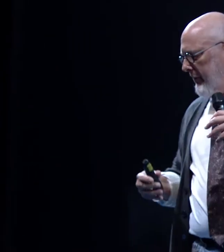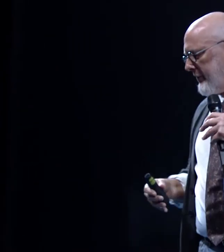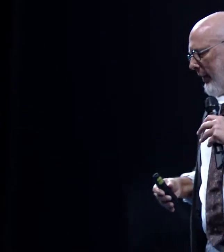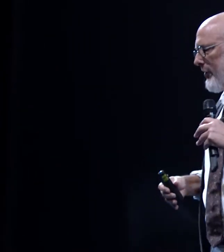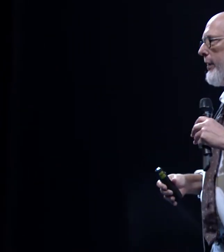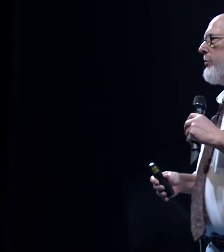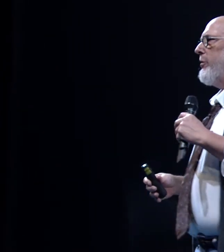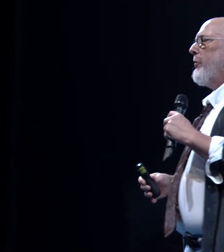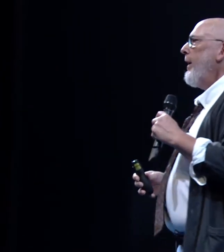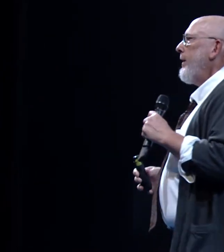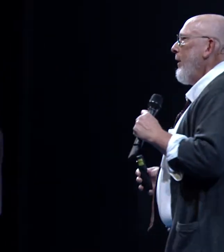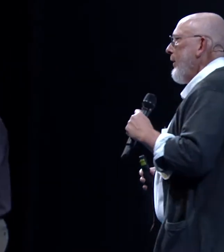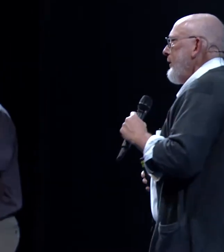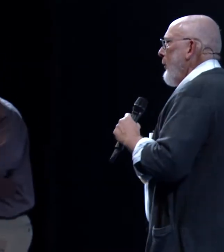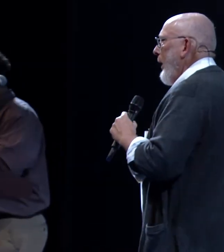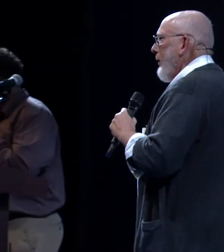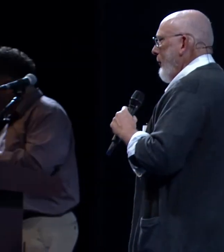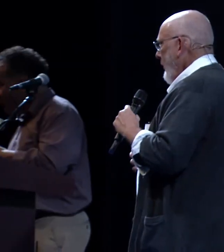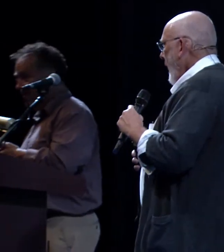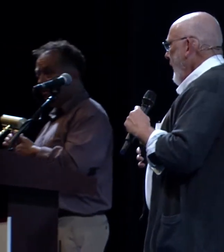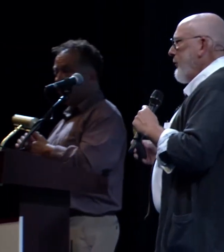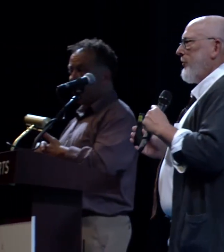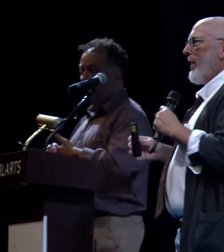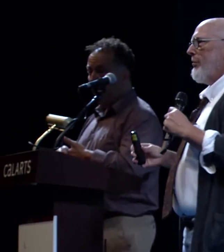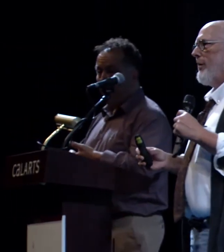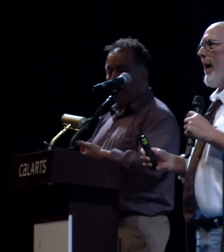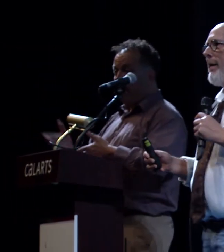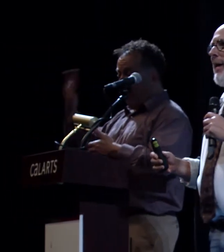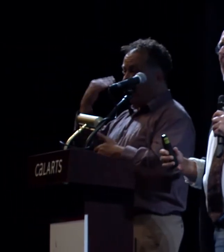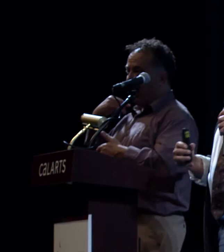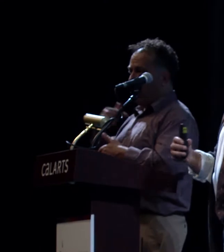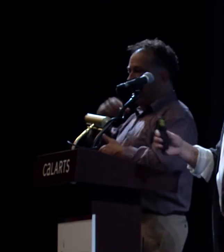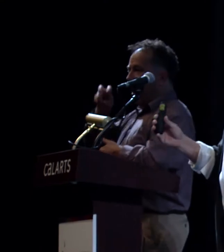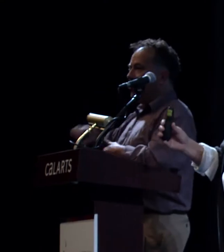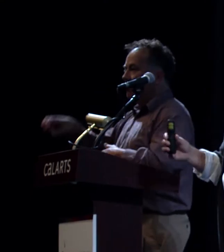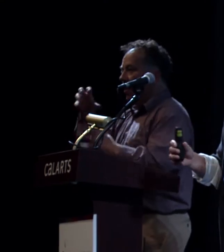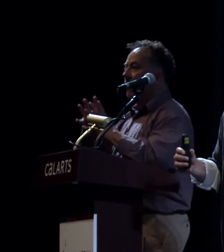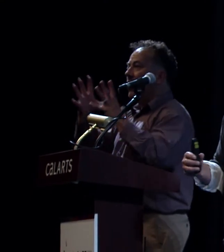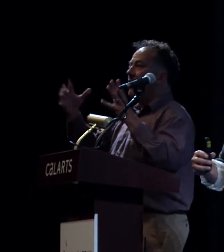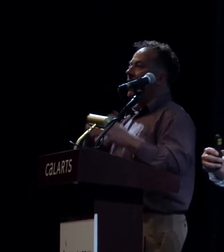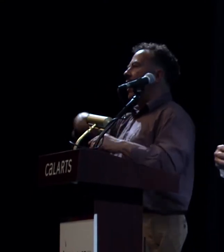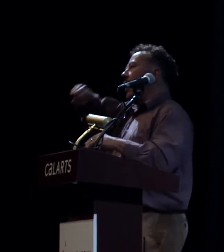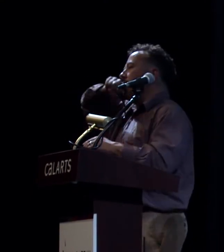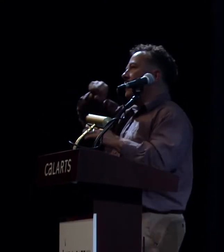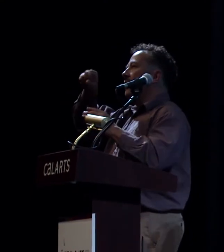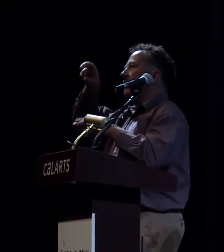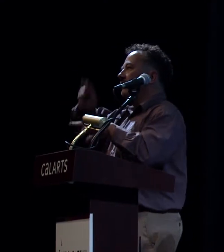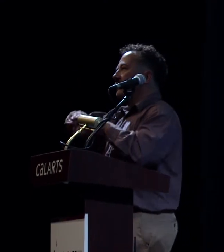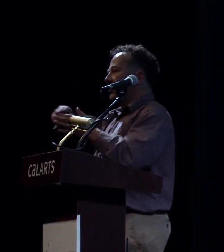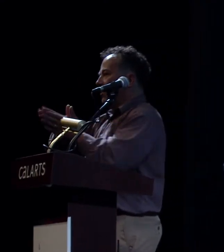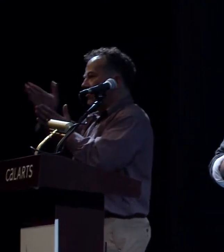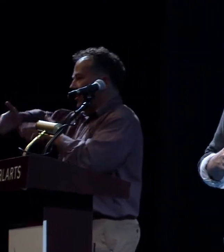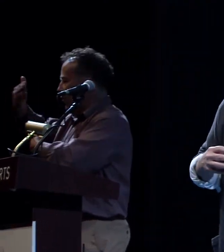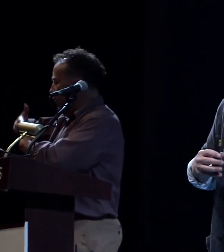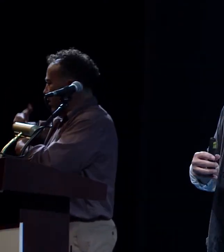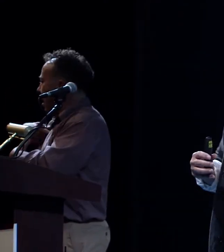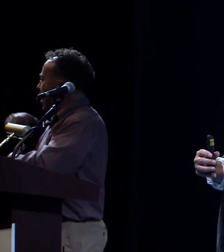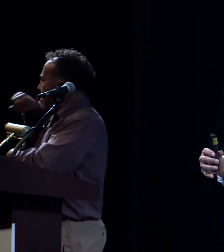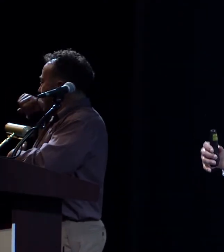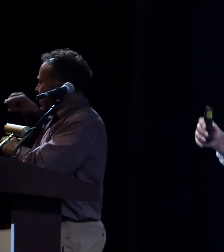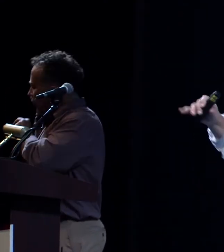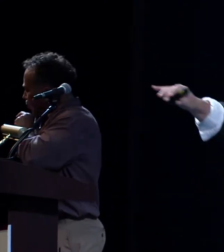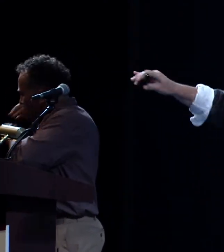And I believe that's absolutely true. Now, you know, I used to travel a lot, and I love sitting by the window. I'm a window seat guy because I love looking